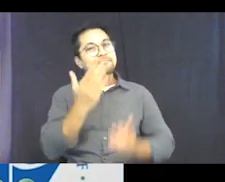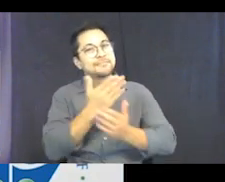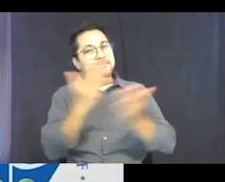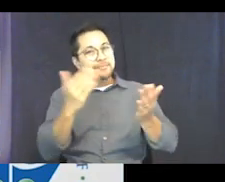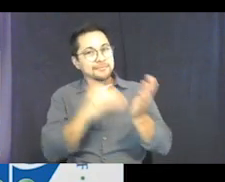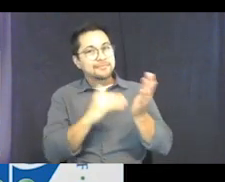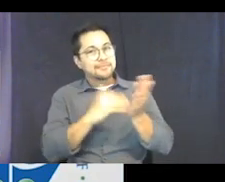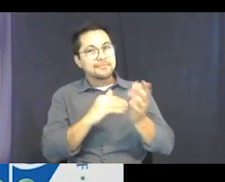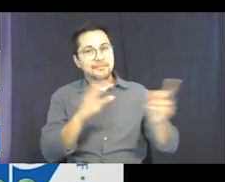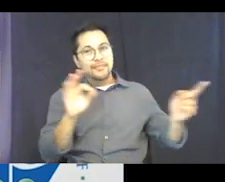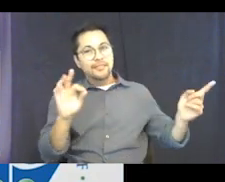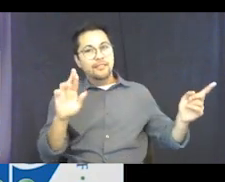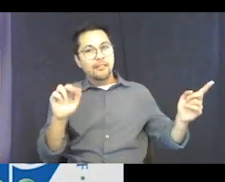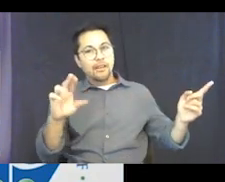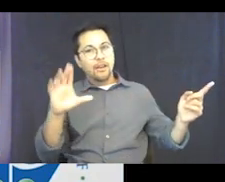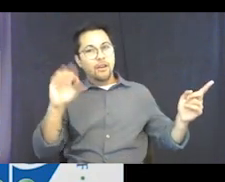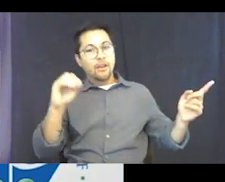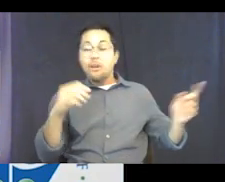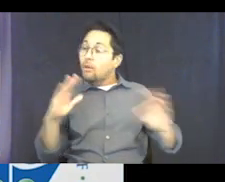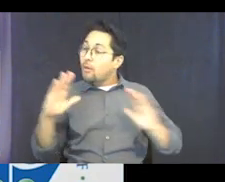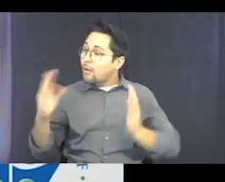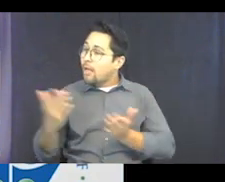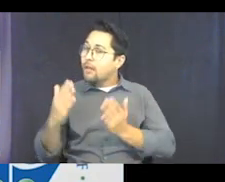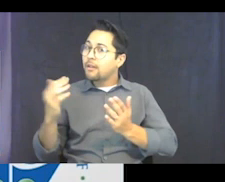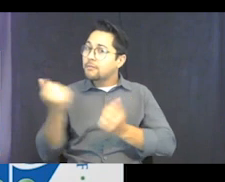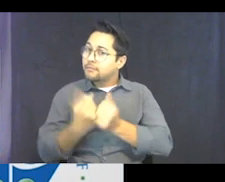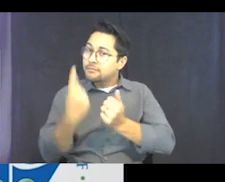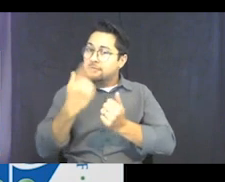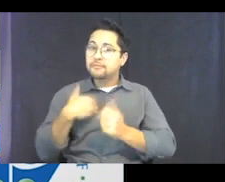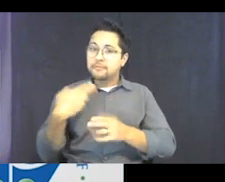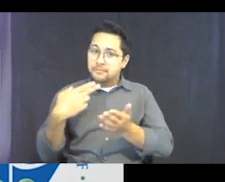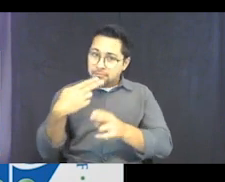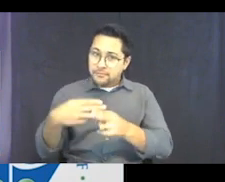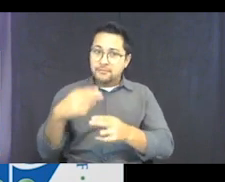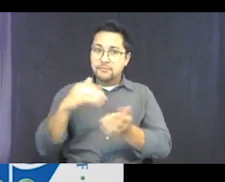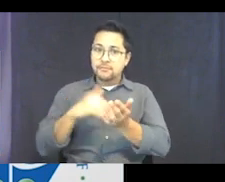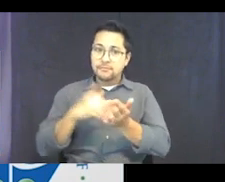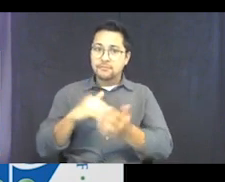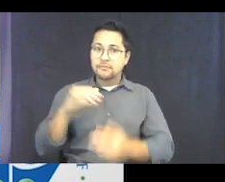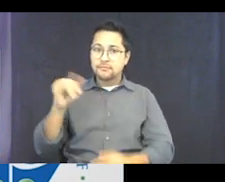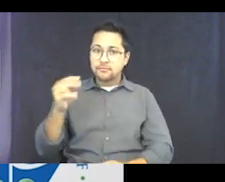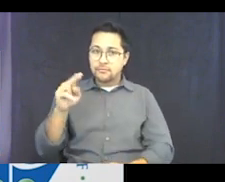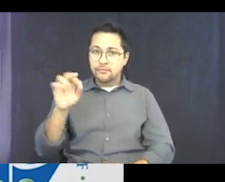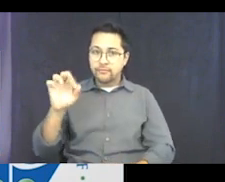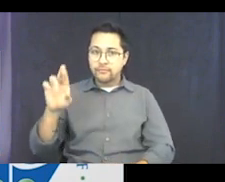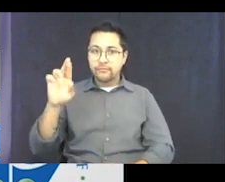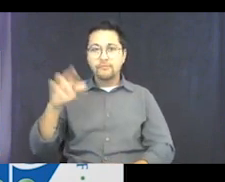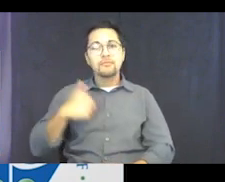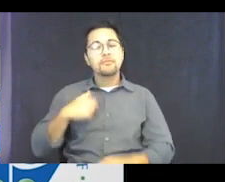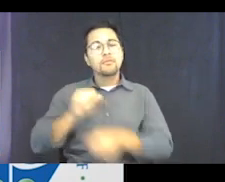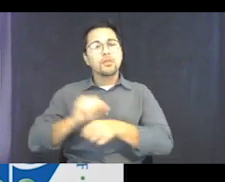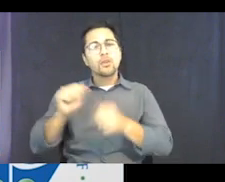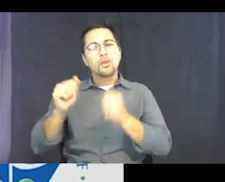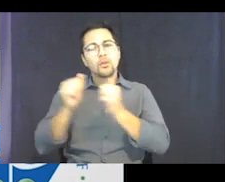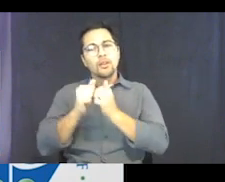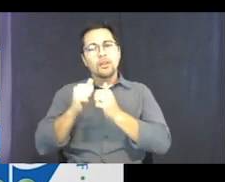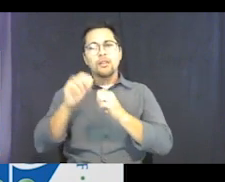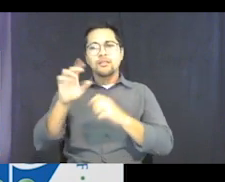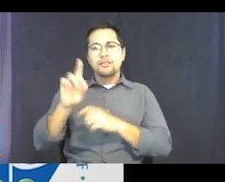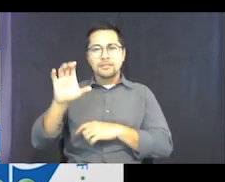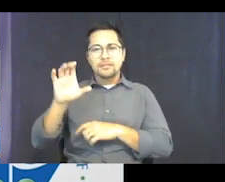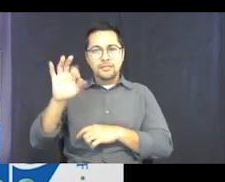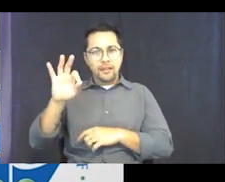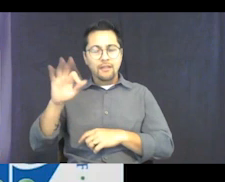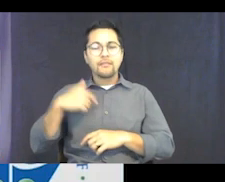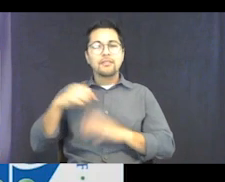much, Dr. Karinko, and welcome everyone. My name is Dr. Jennifer Fitzgerald. I work with the Florida Department of Children and Families as